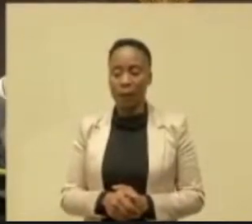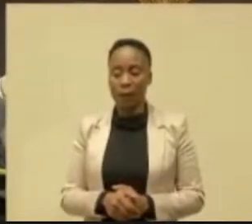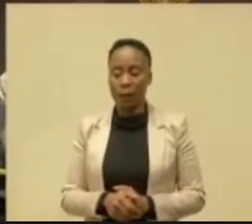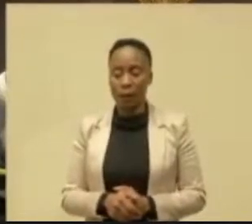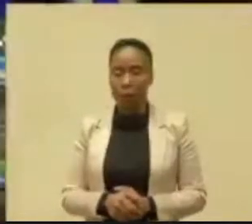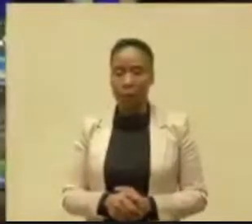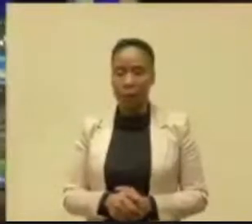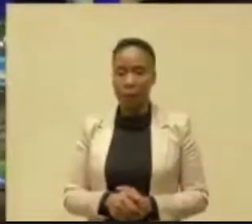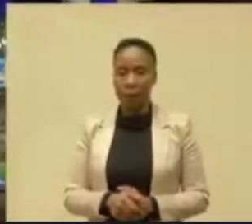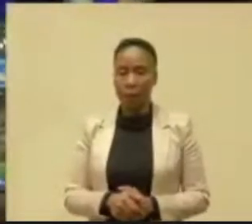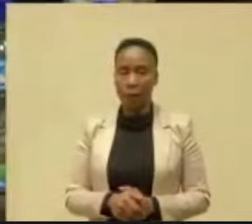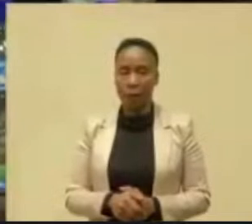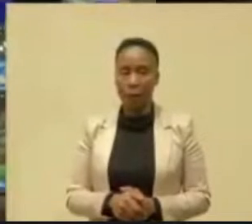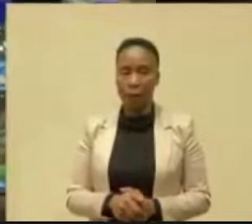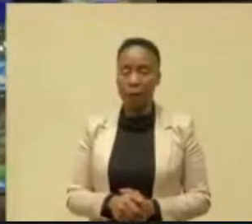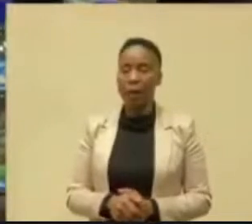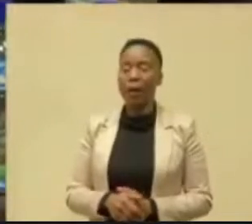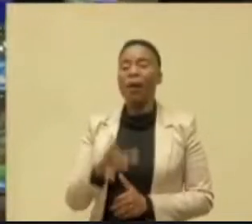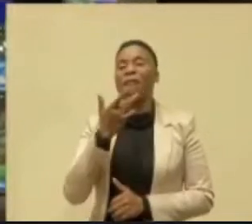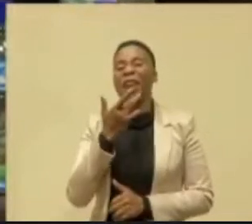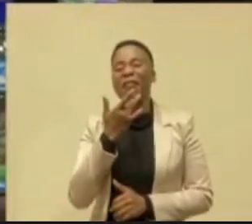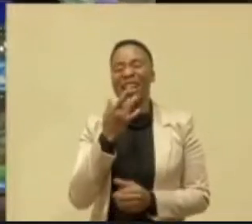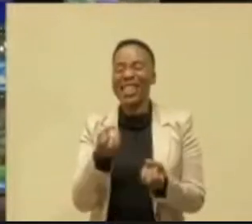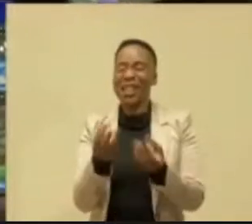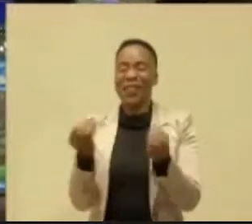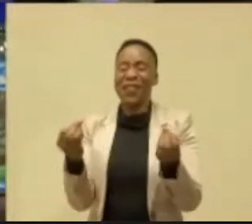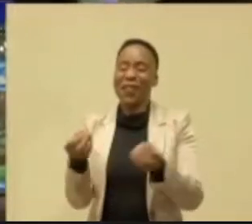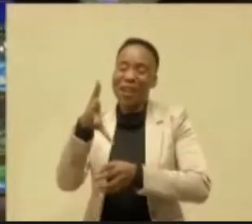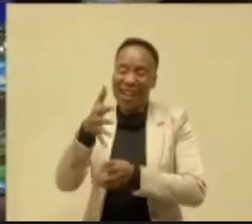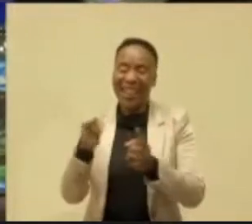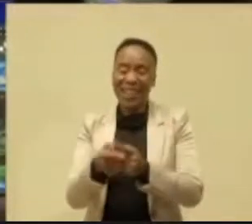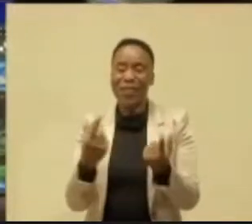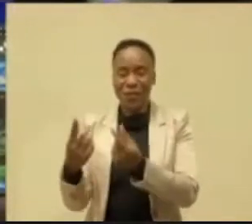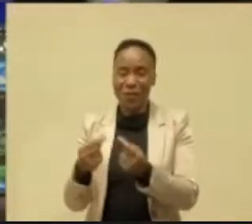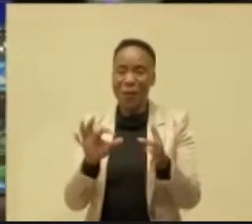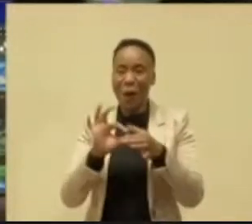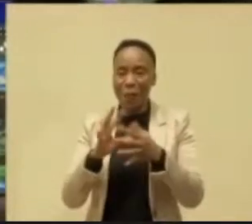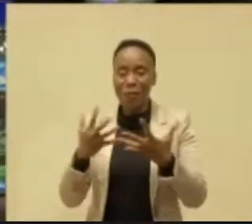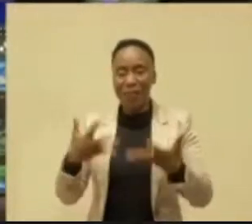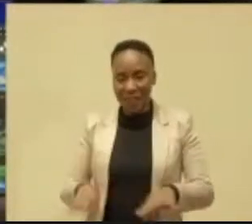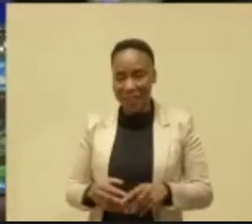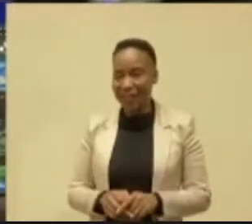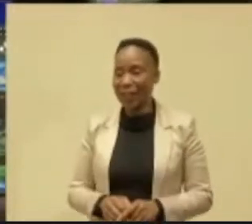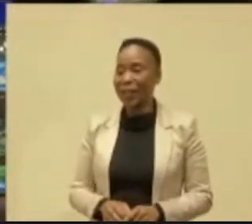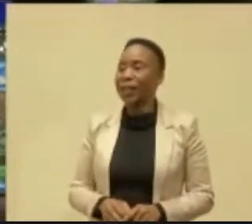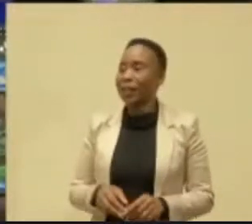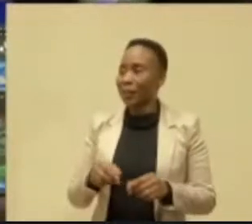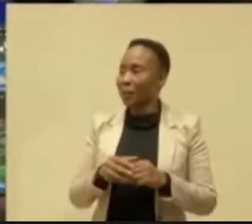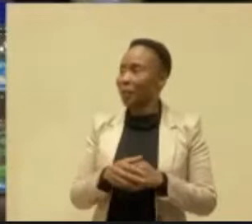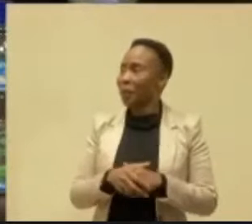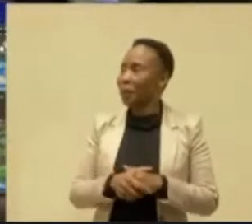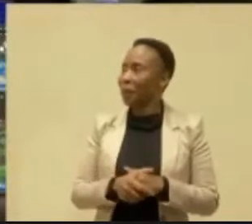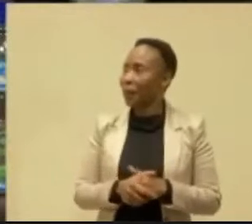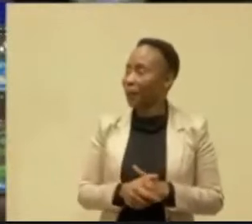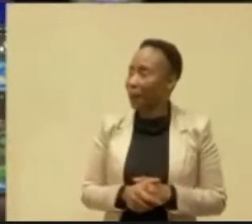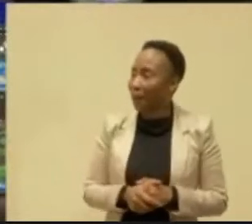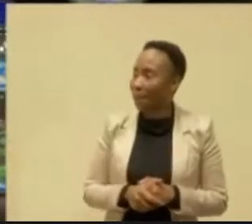of giving you favors at home they will we will do it